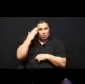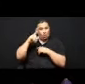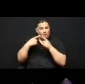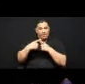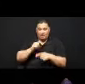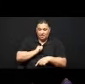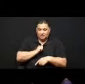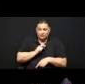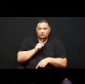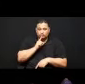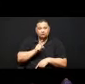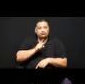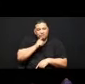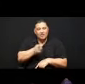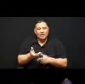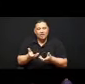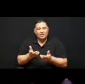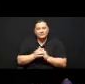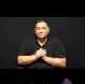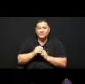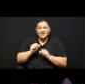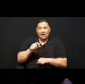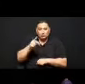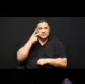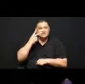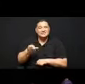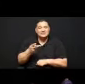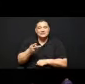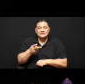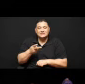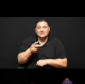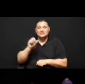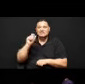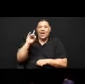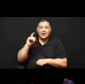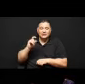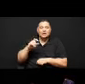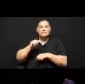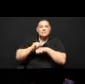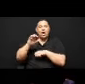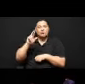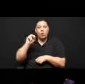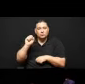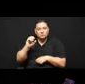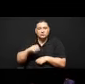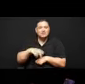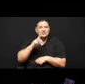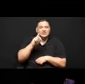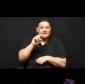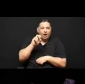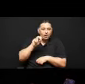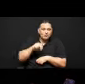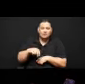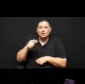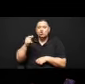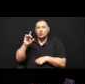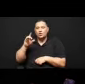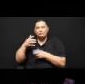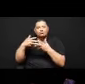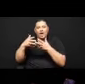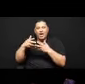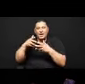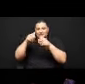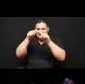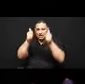Can you see Slide, Mount Rose, Peavine? Gray silhouettes by 3 o'clock. Am I on